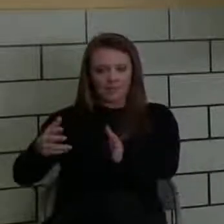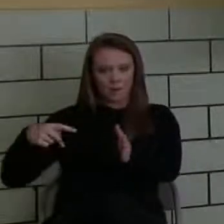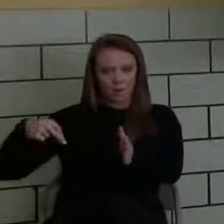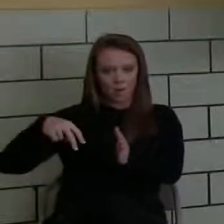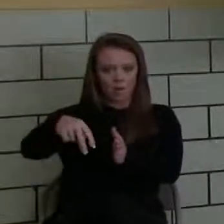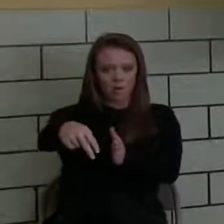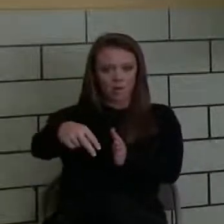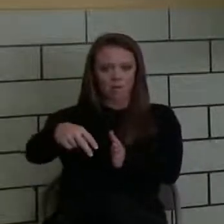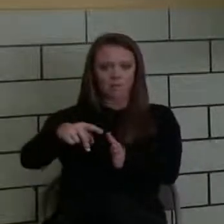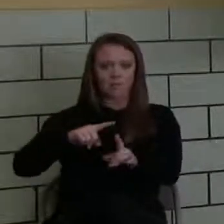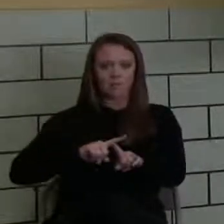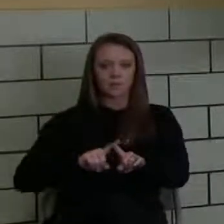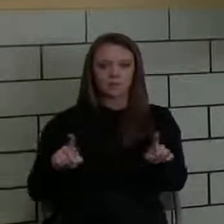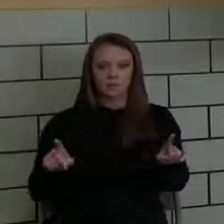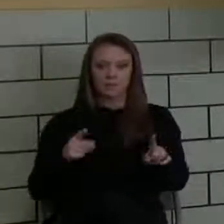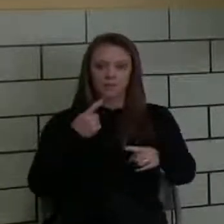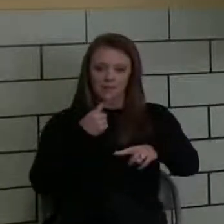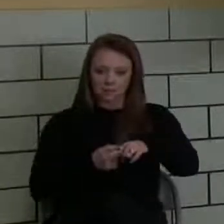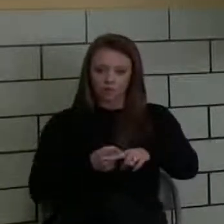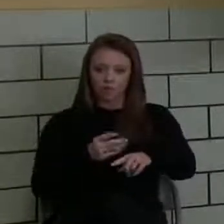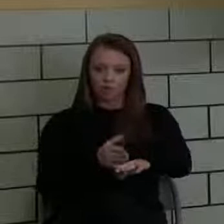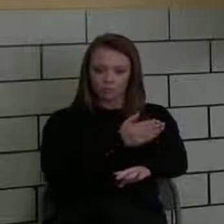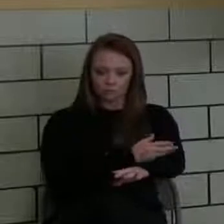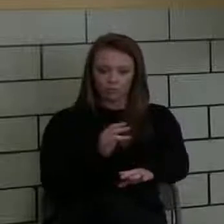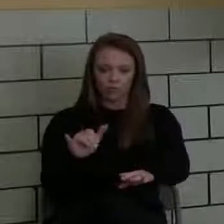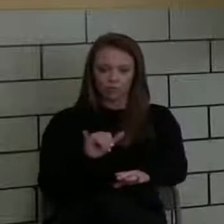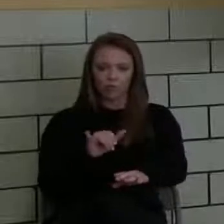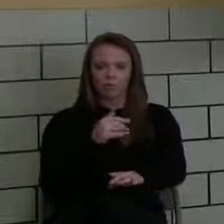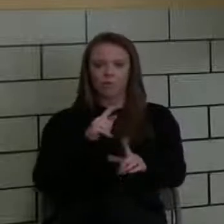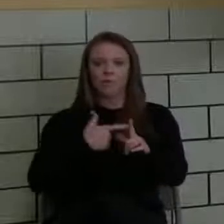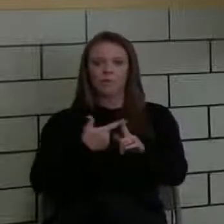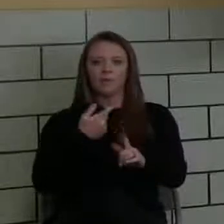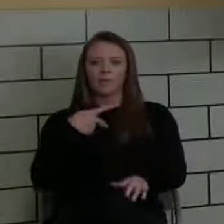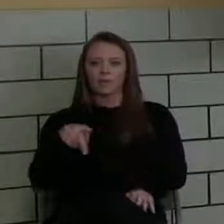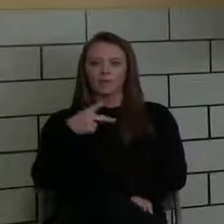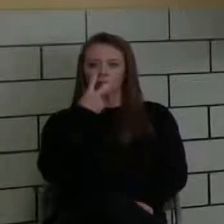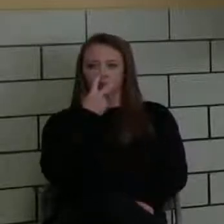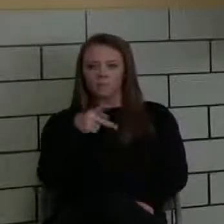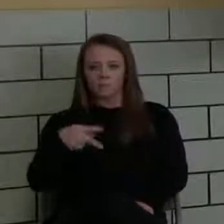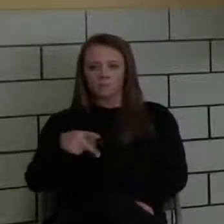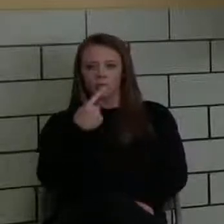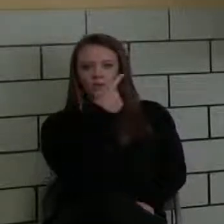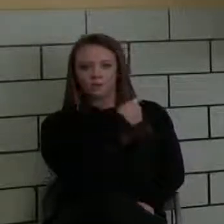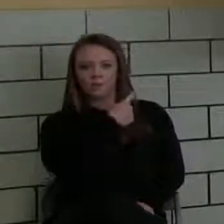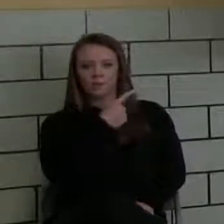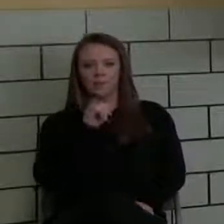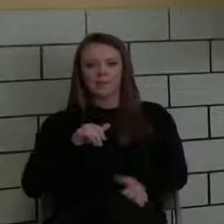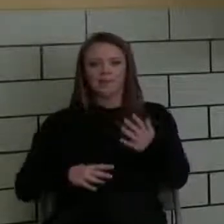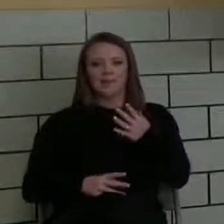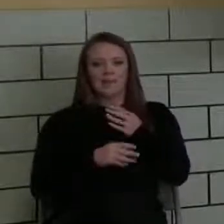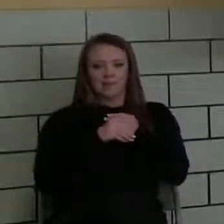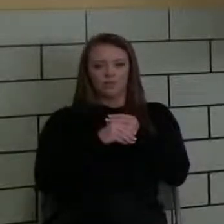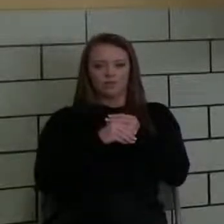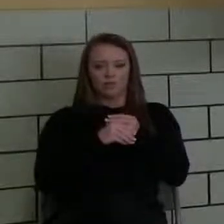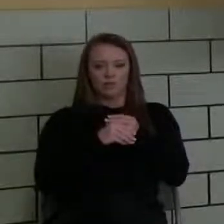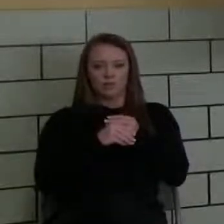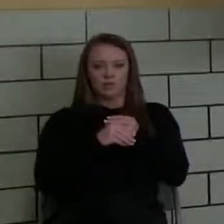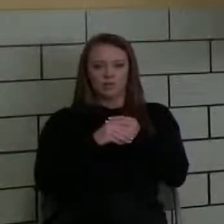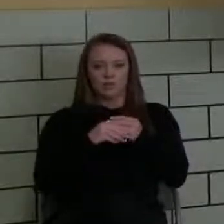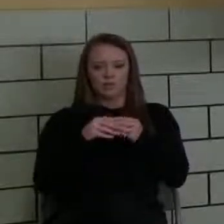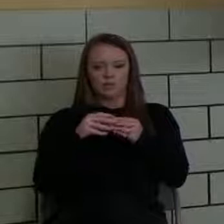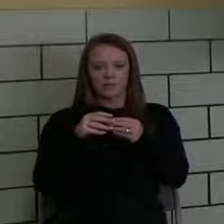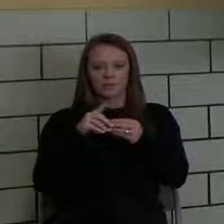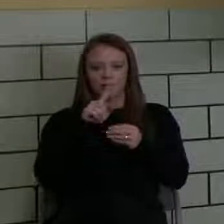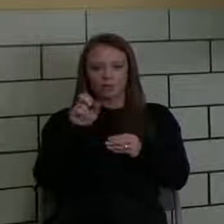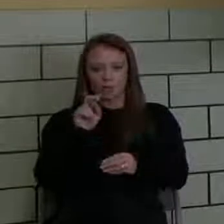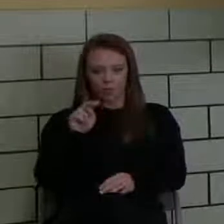those intersections, but we're looking at the purple is sort of that extra amenity zone. That's that permanent park space.